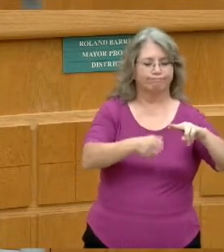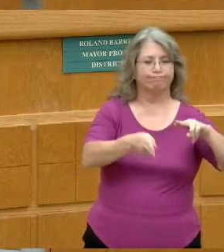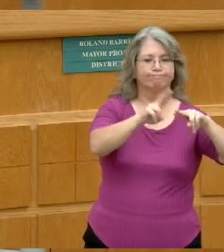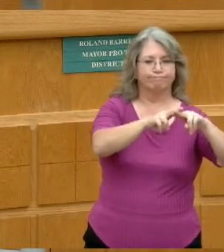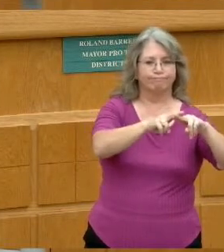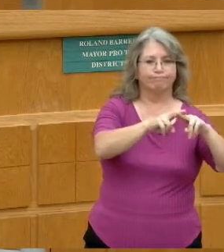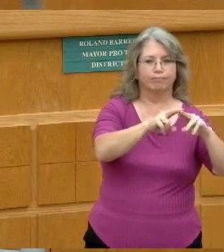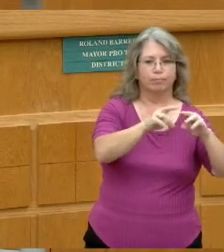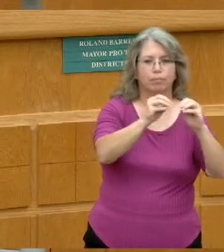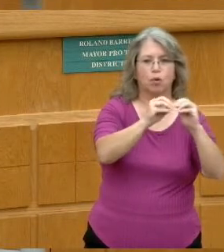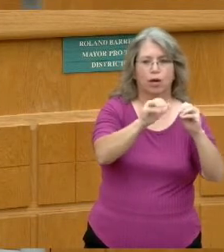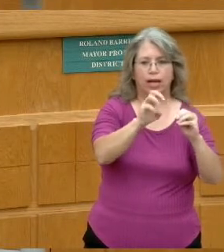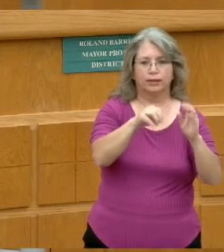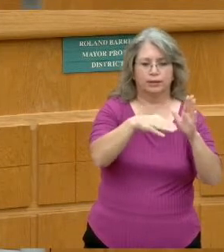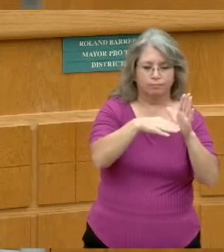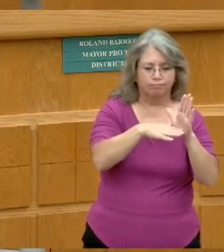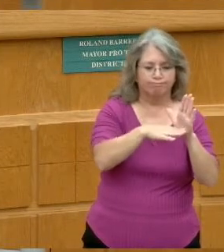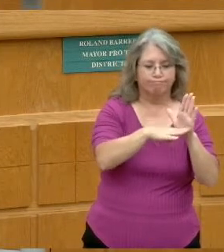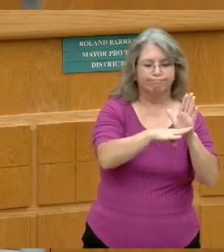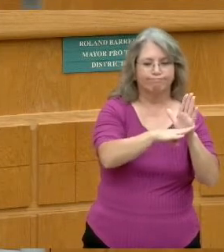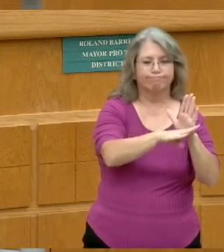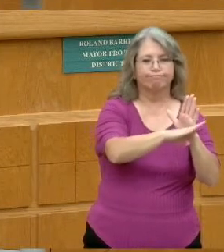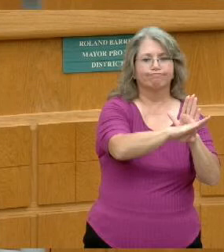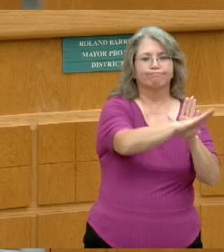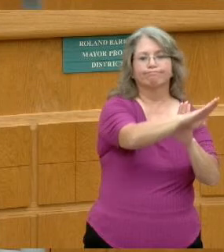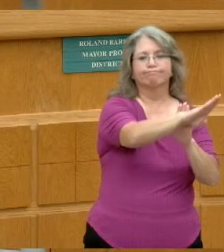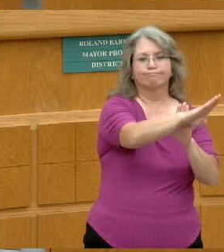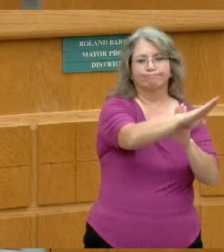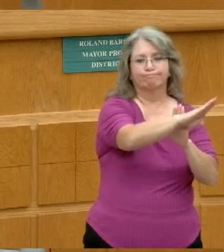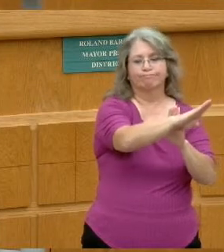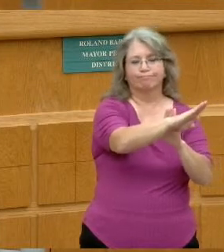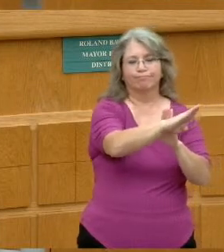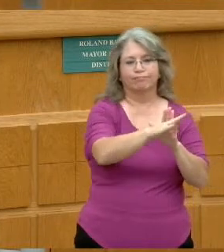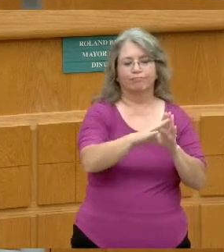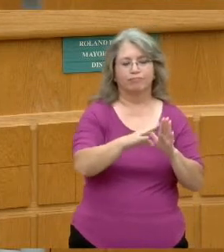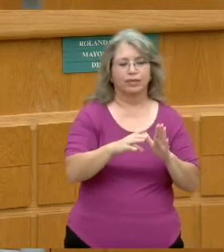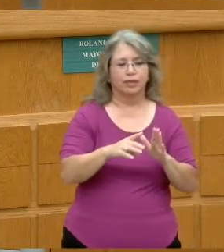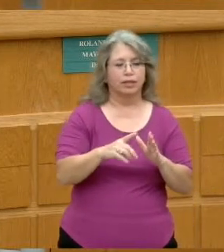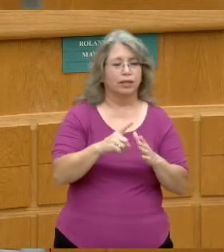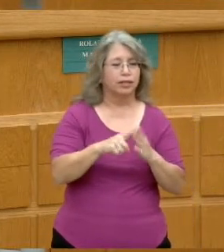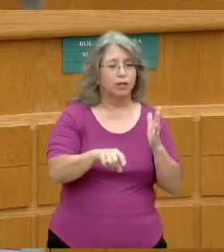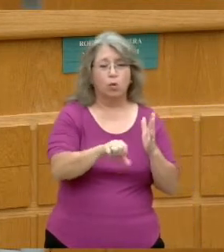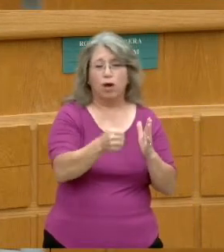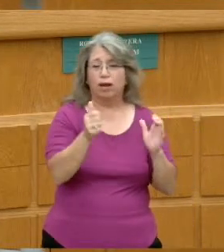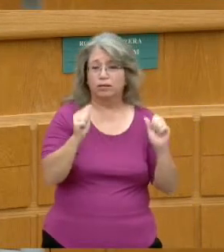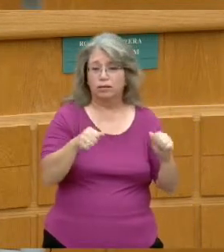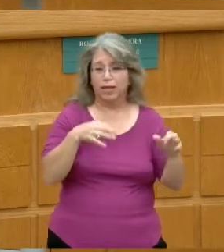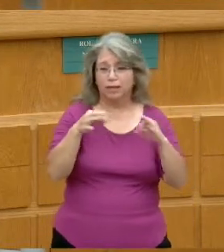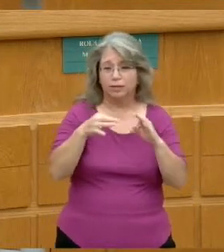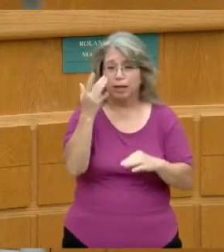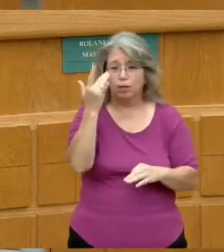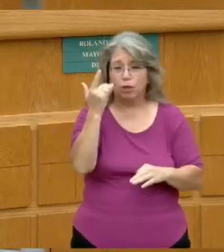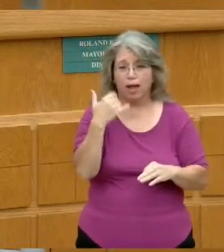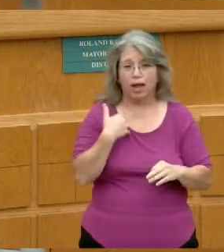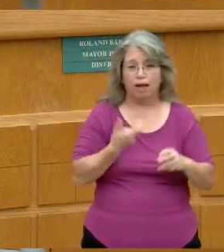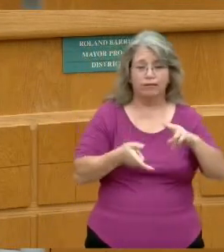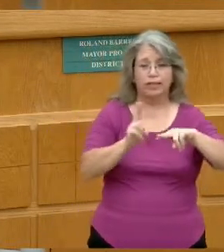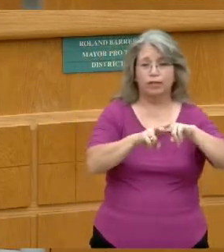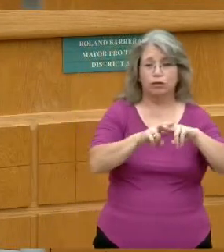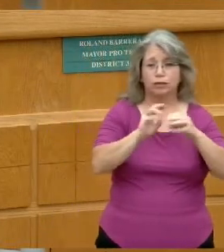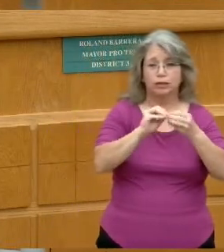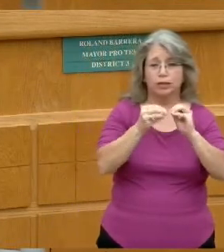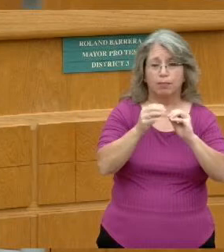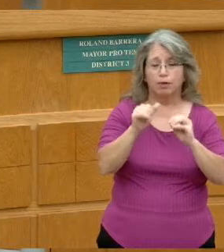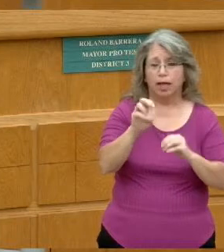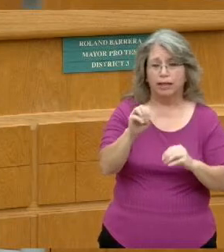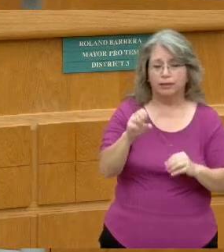Nueces County. And so here's the other thing, what else could be explaining this increase in cases? And you saw the